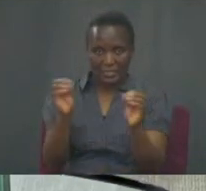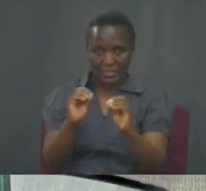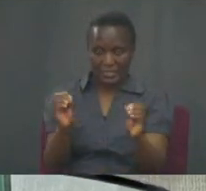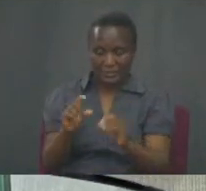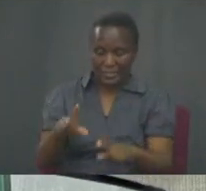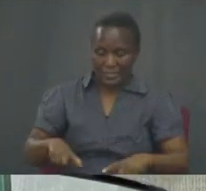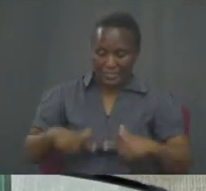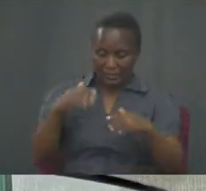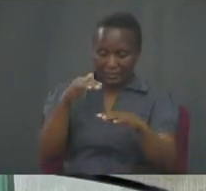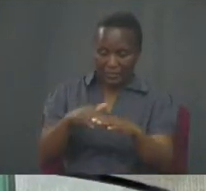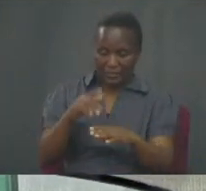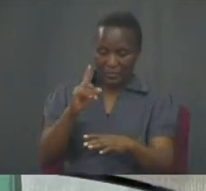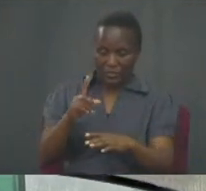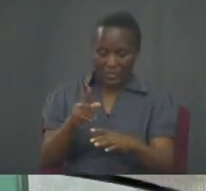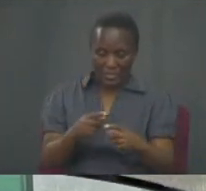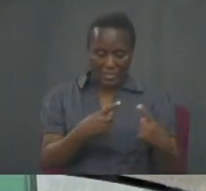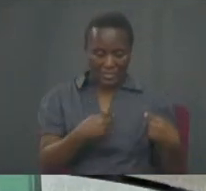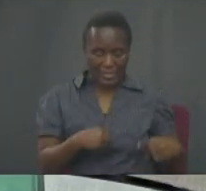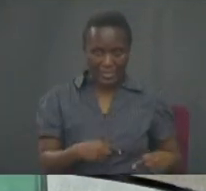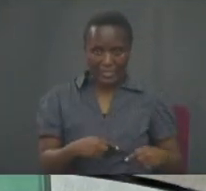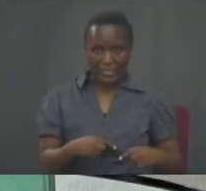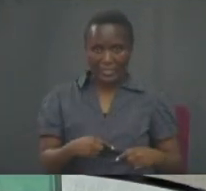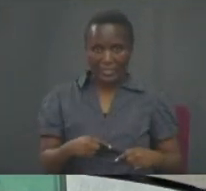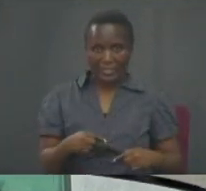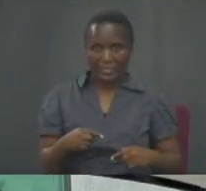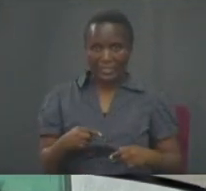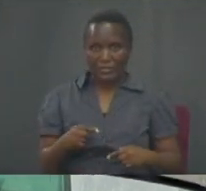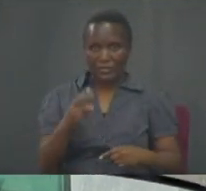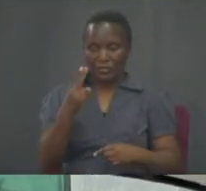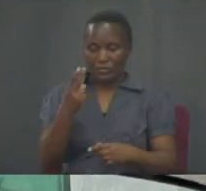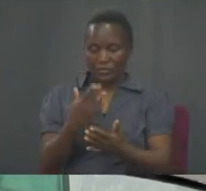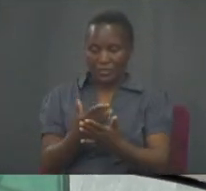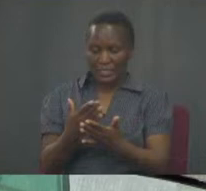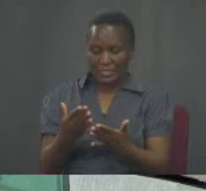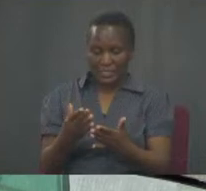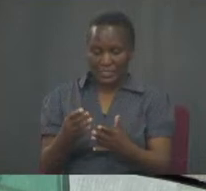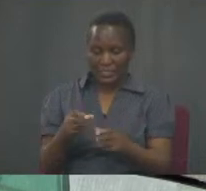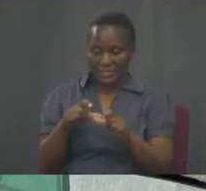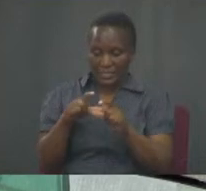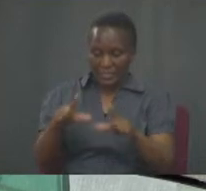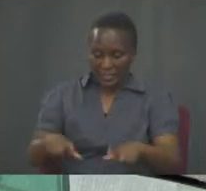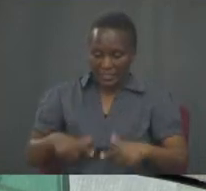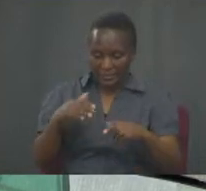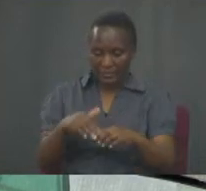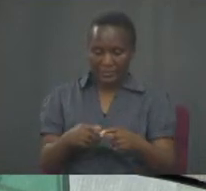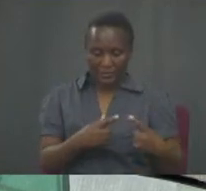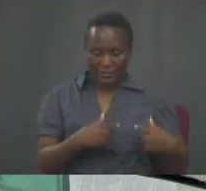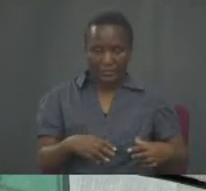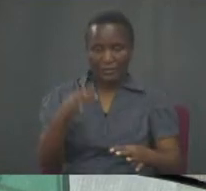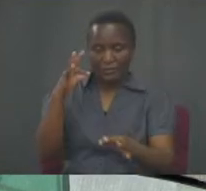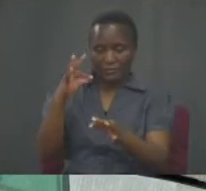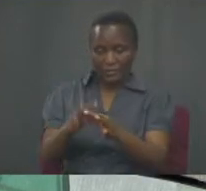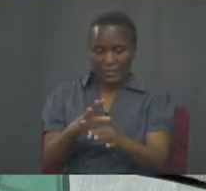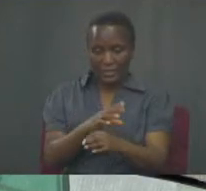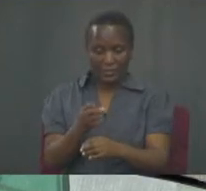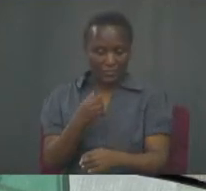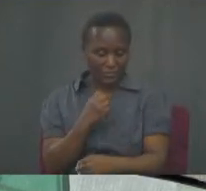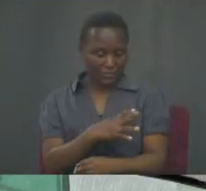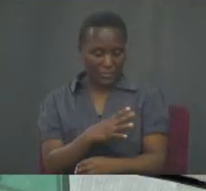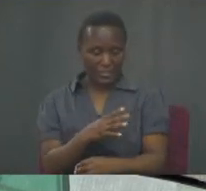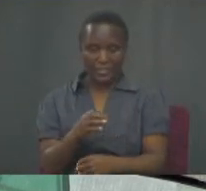heart, faith and fear. They can't. The moment you are afraid, faith is